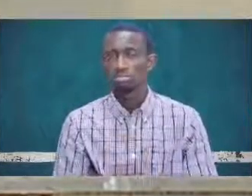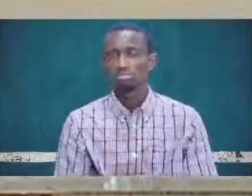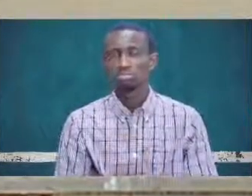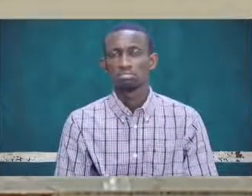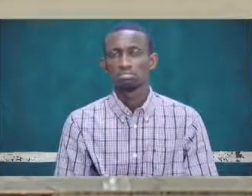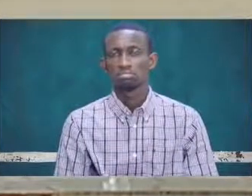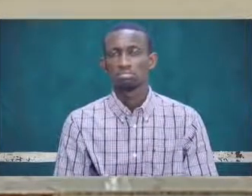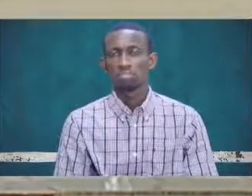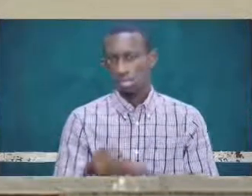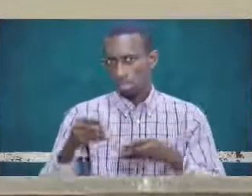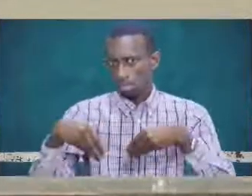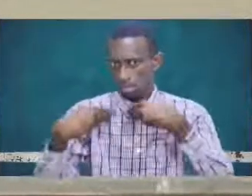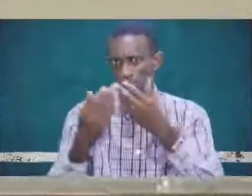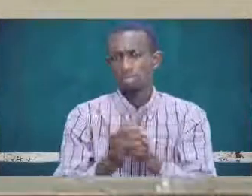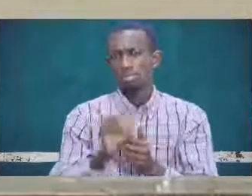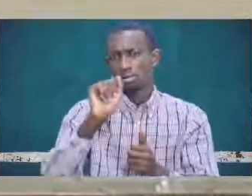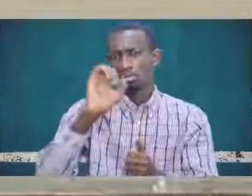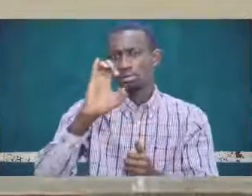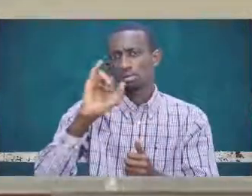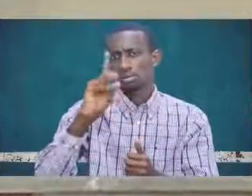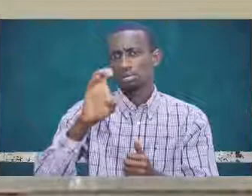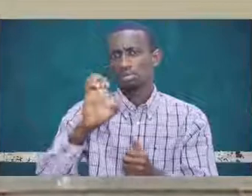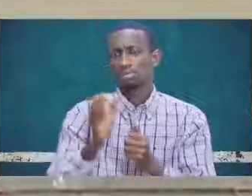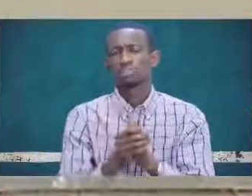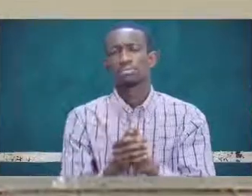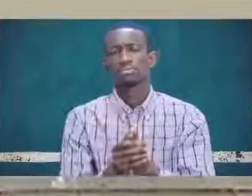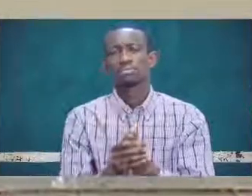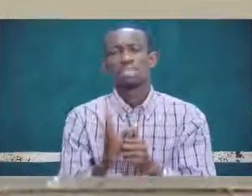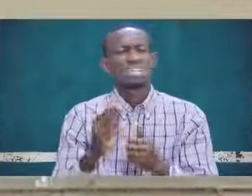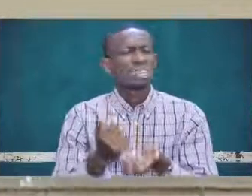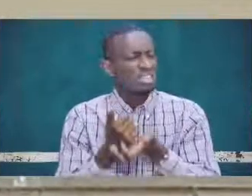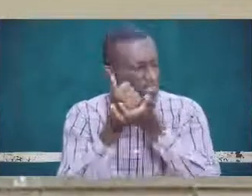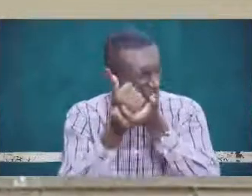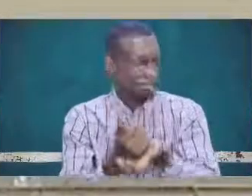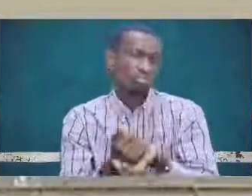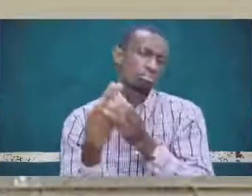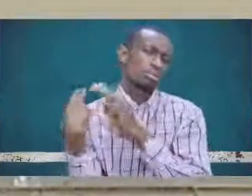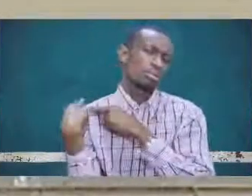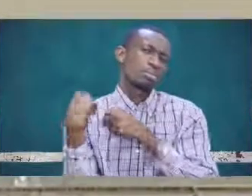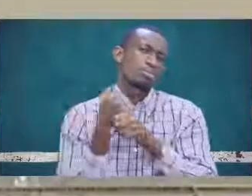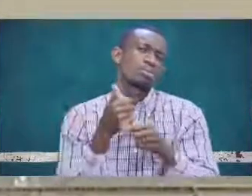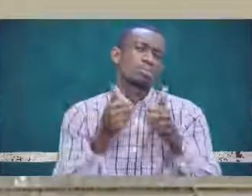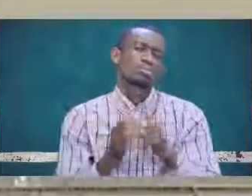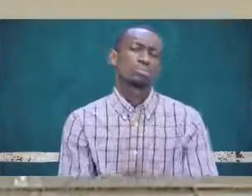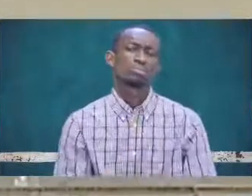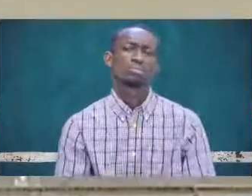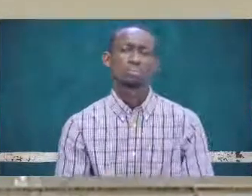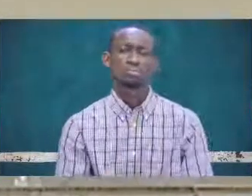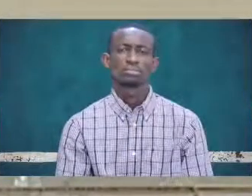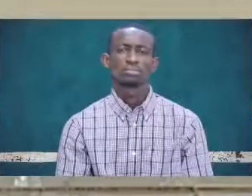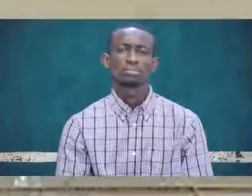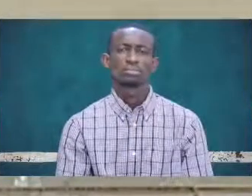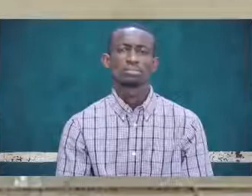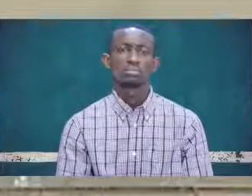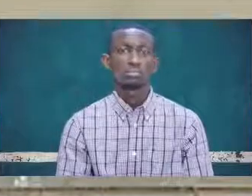provides an acidic medium for enzyme pepsin to perform its function. And I think we can say, as I mentioned,